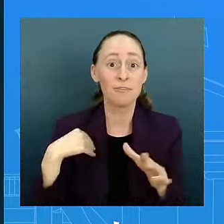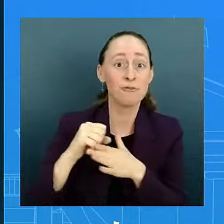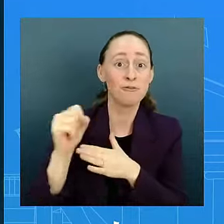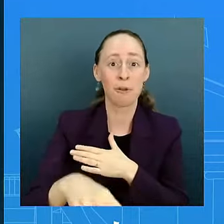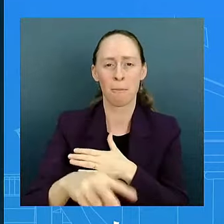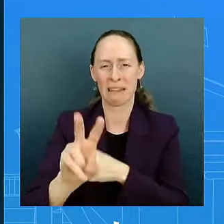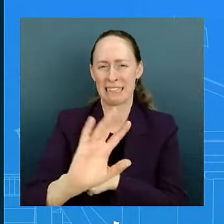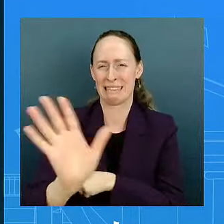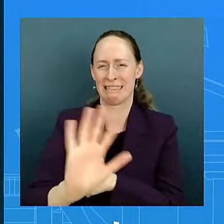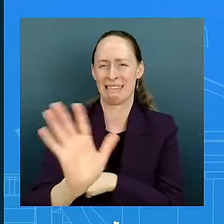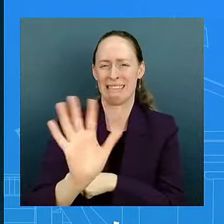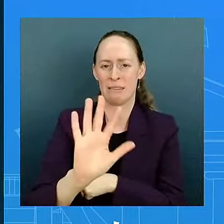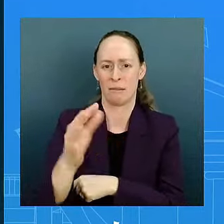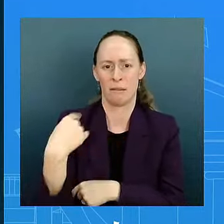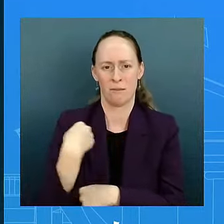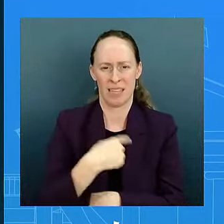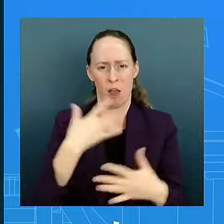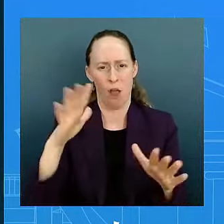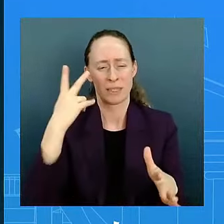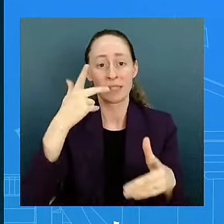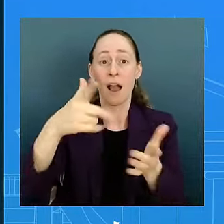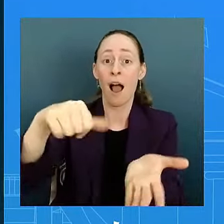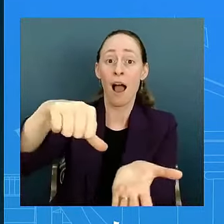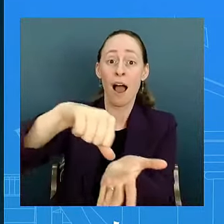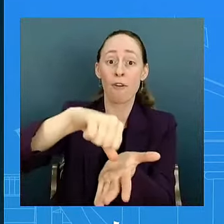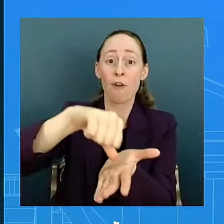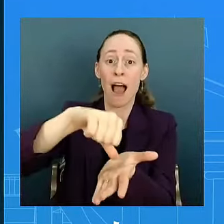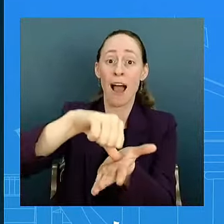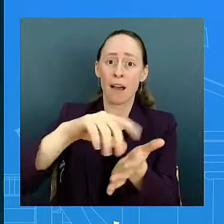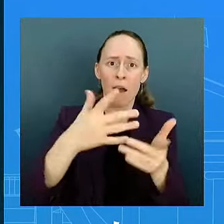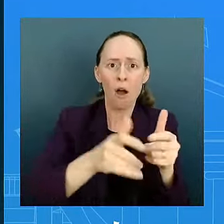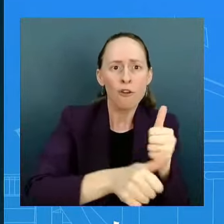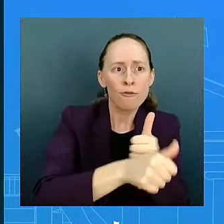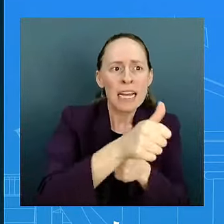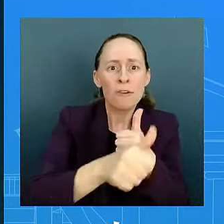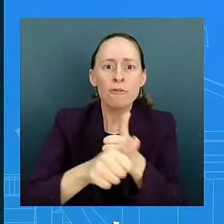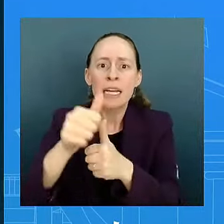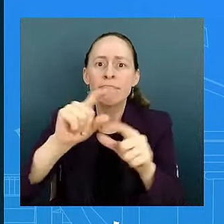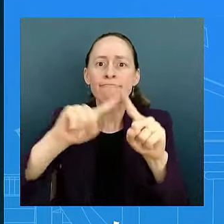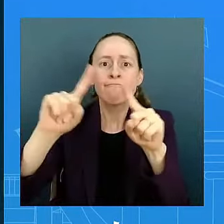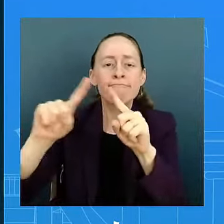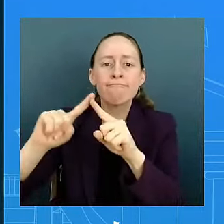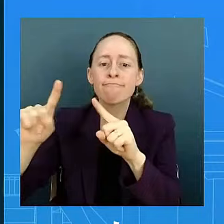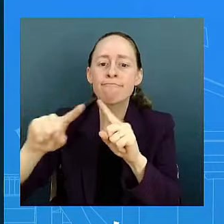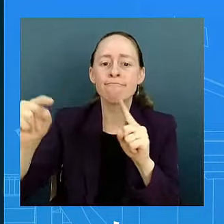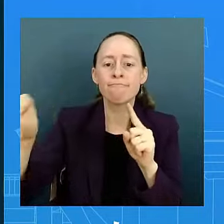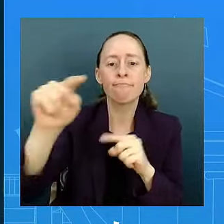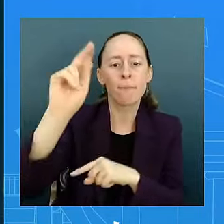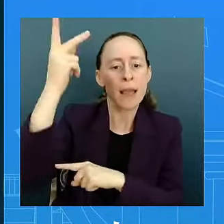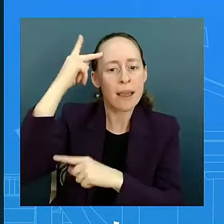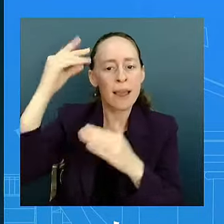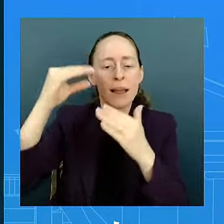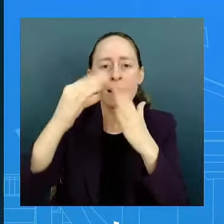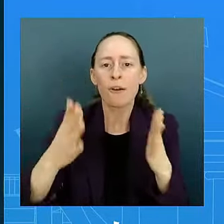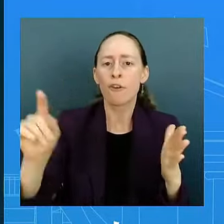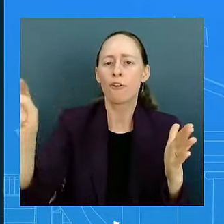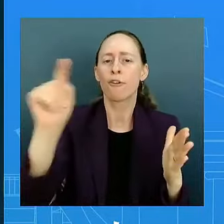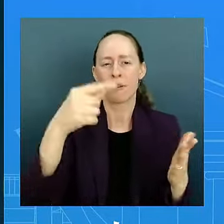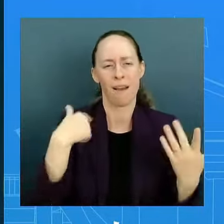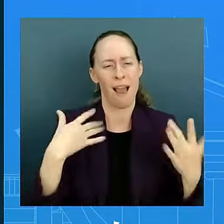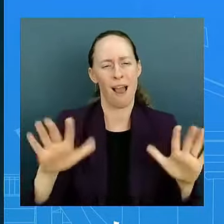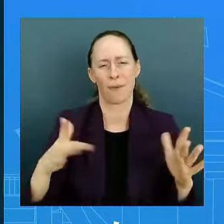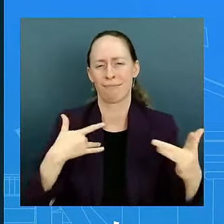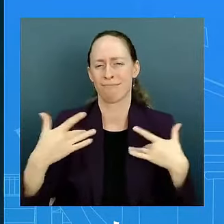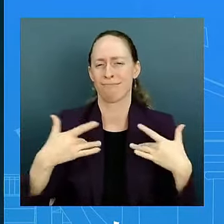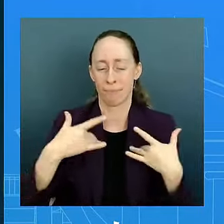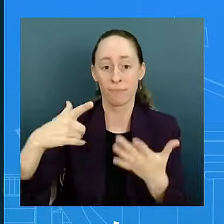against former politicians. We've been very clear about that. These threats arise from Iran's desire to seek revenge for